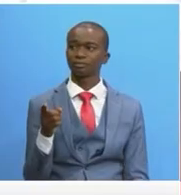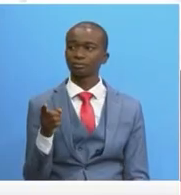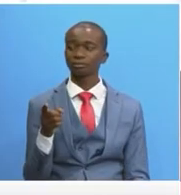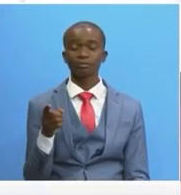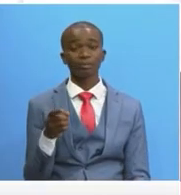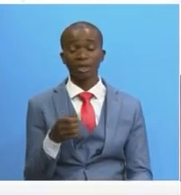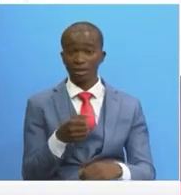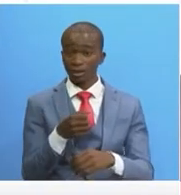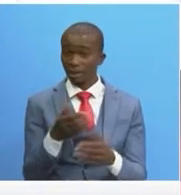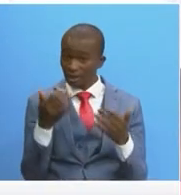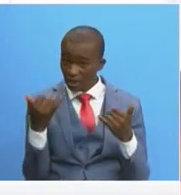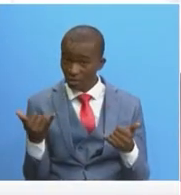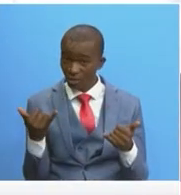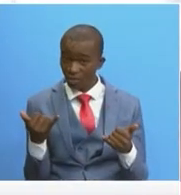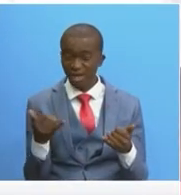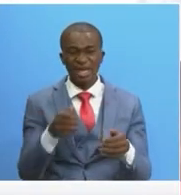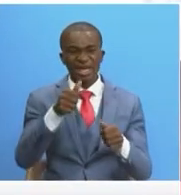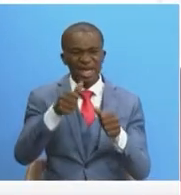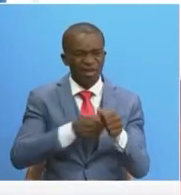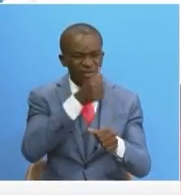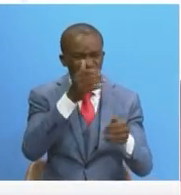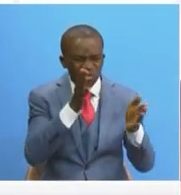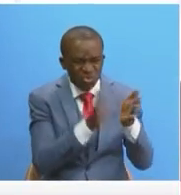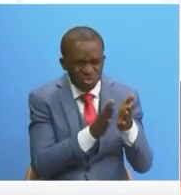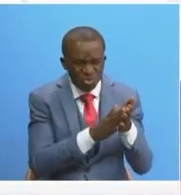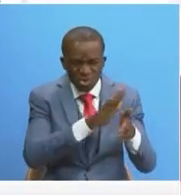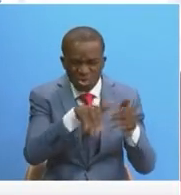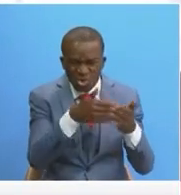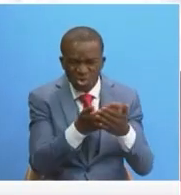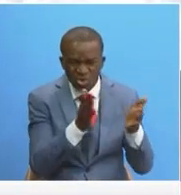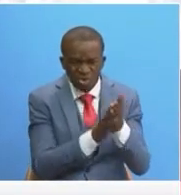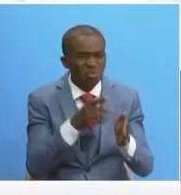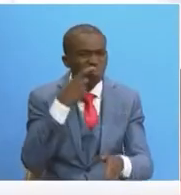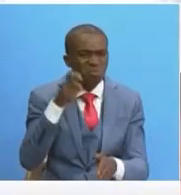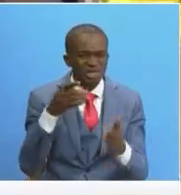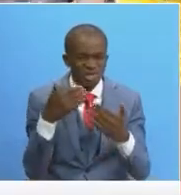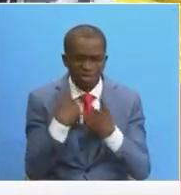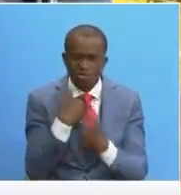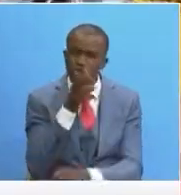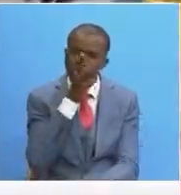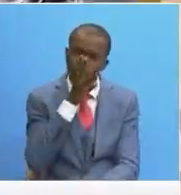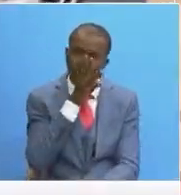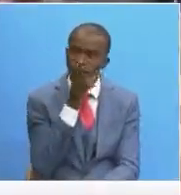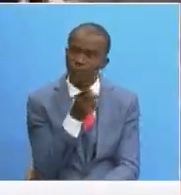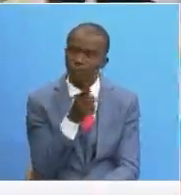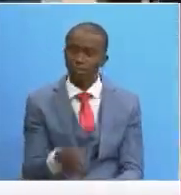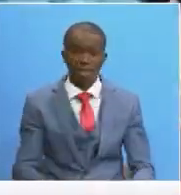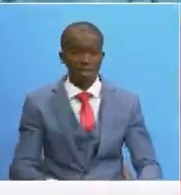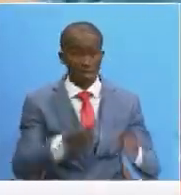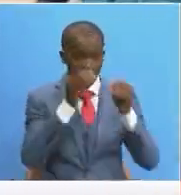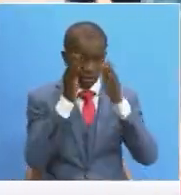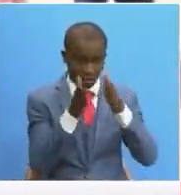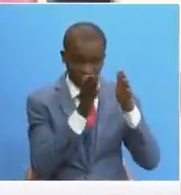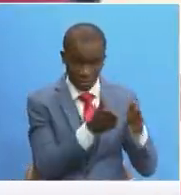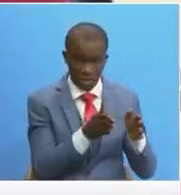to ensure that every school has running water. The teacher union has acknowledged